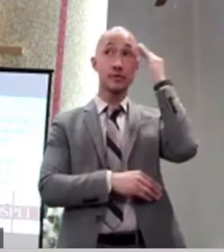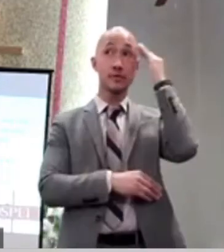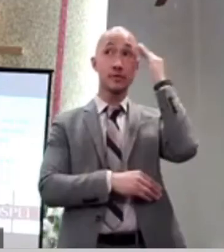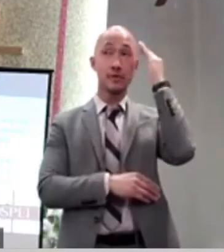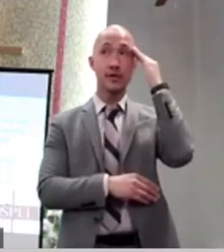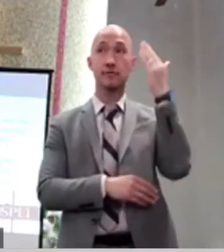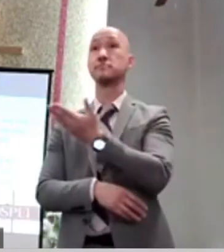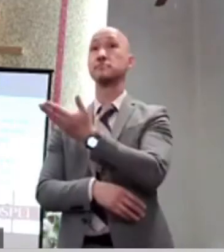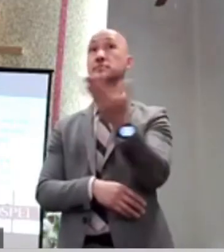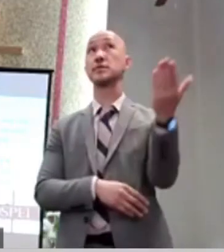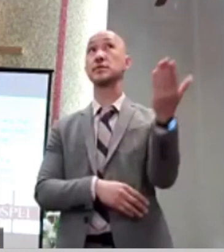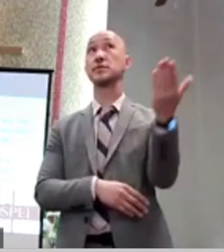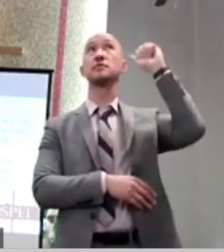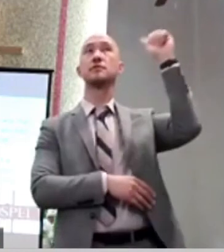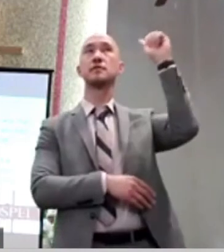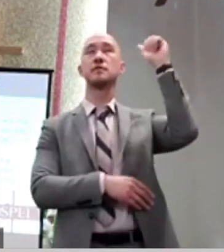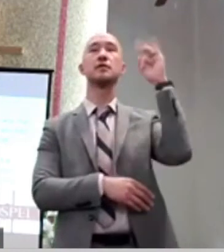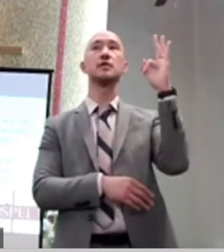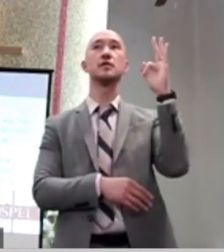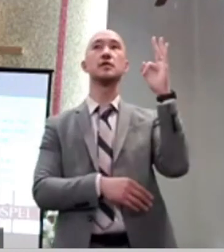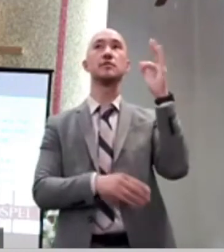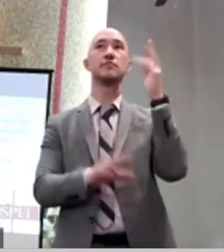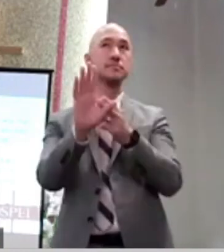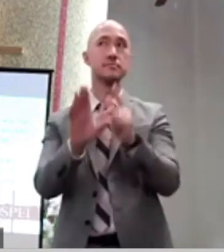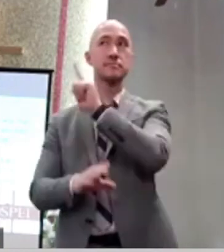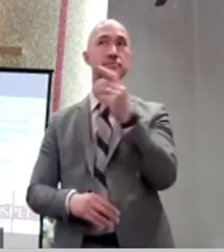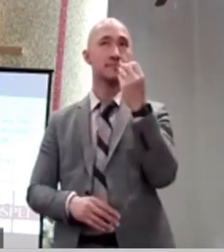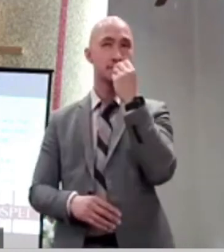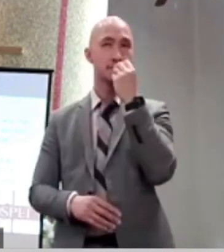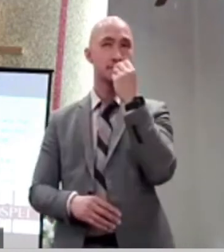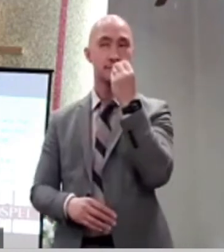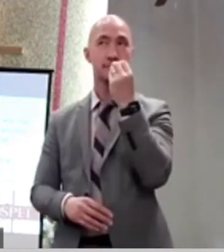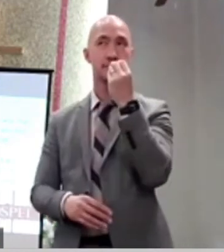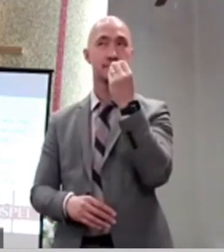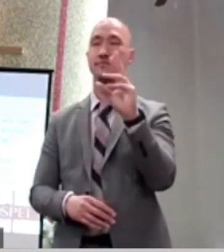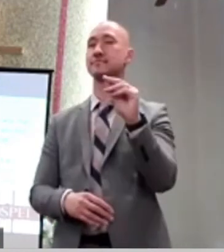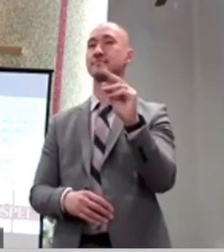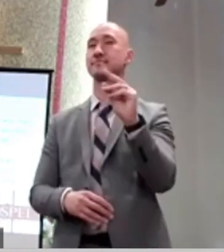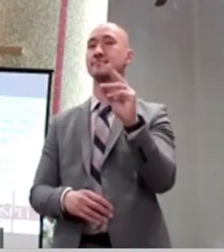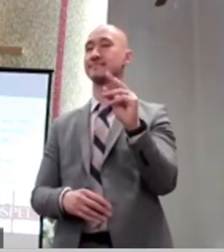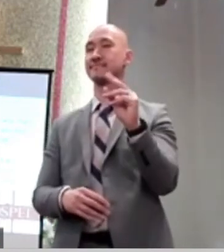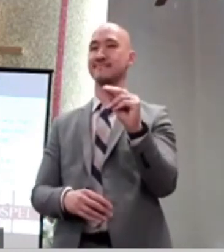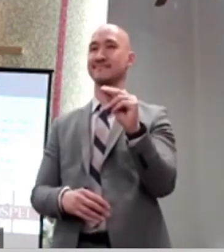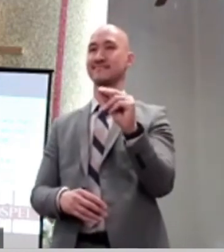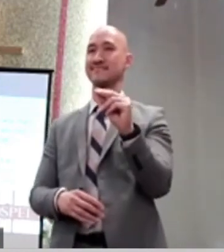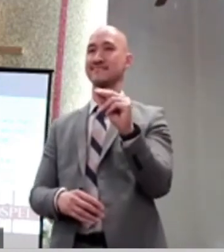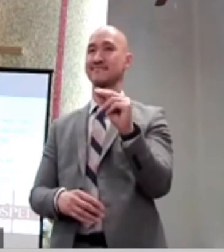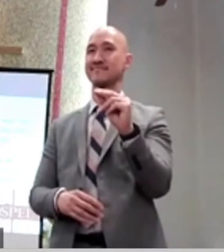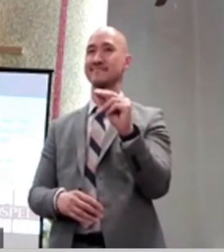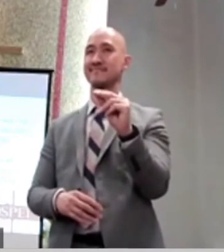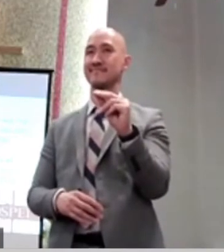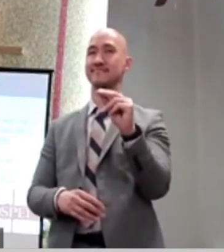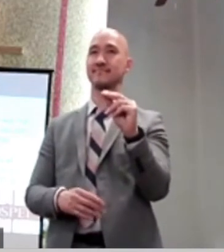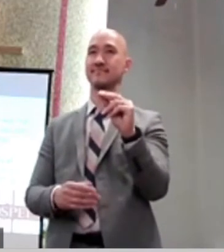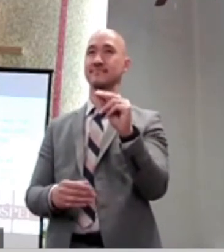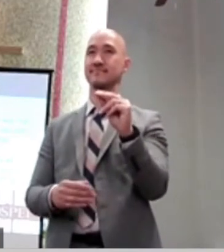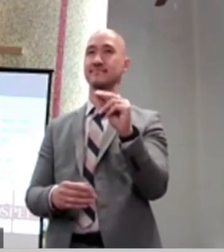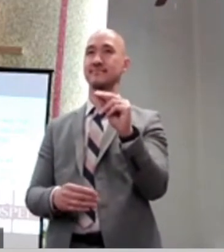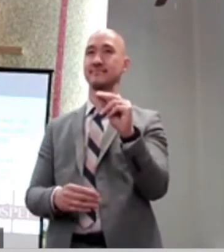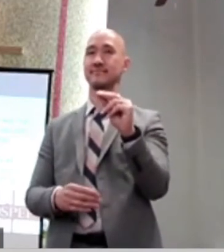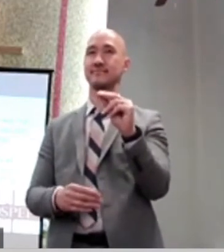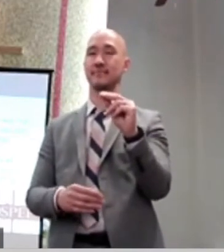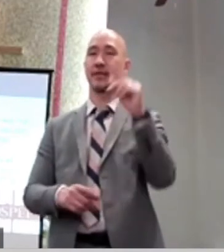week? No, that's not what it says there either. And you can try and fit there any little thing that people think is